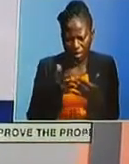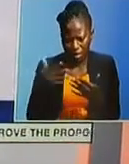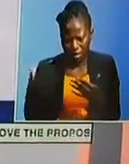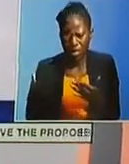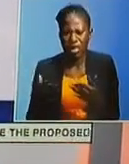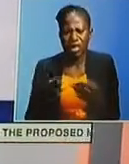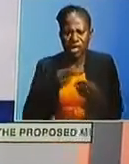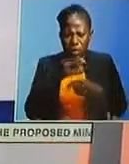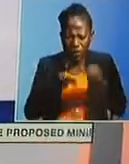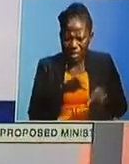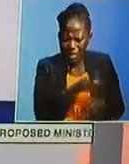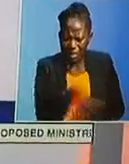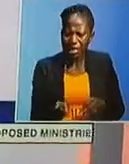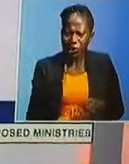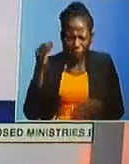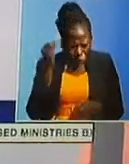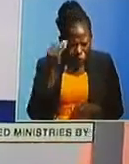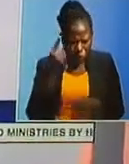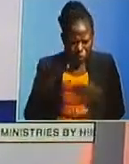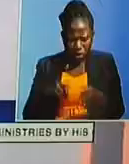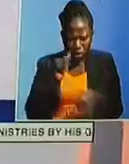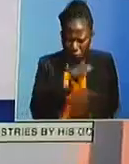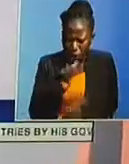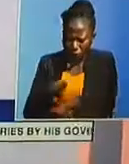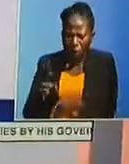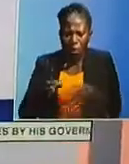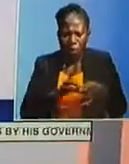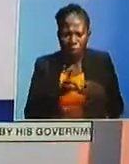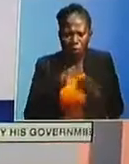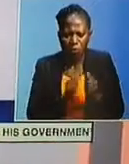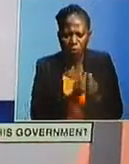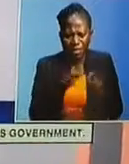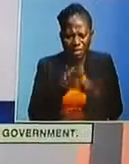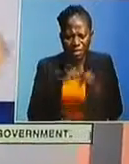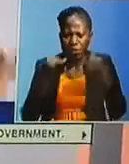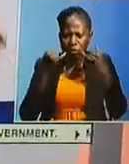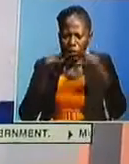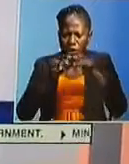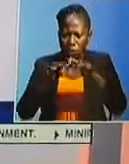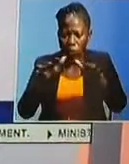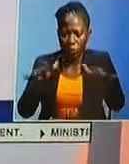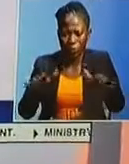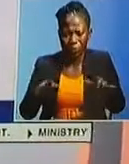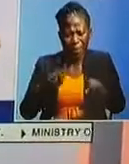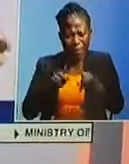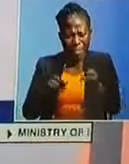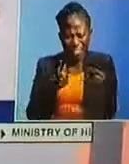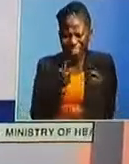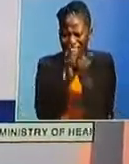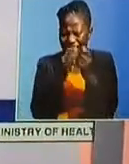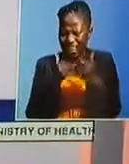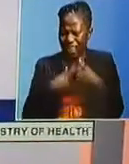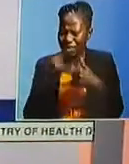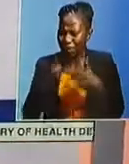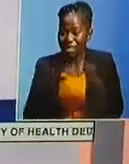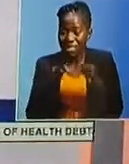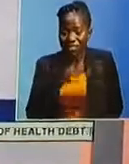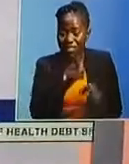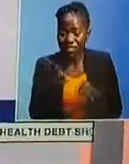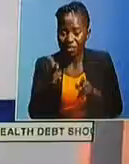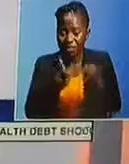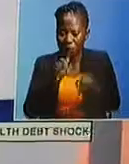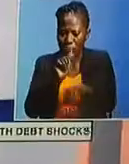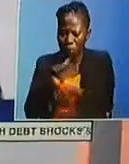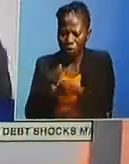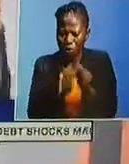that there is uniformity and coordination in information dissemination. The challenge comes when people are not collaborating, that